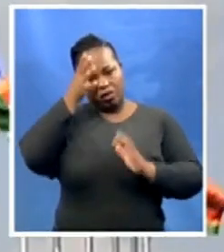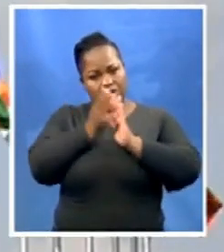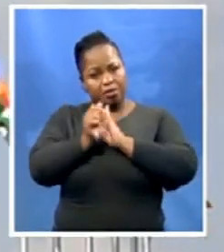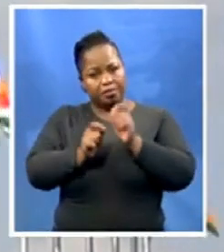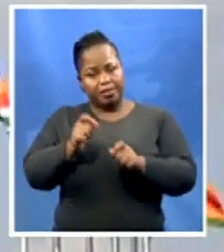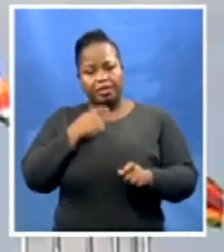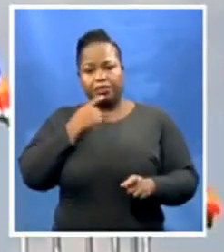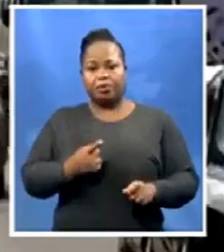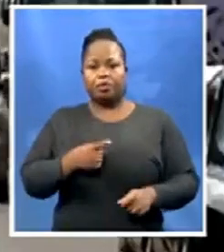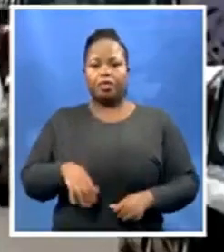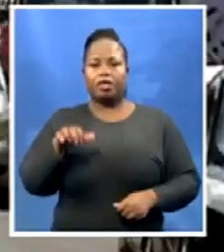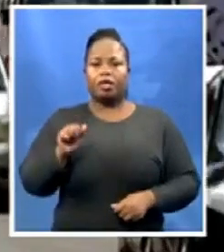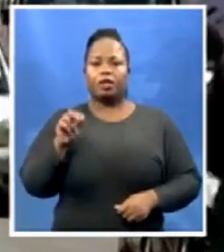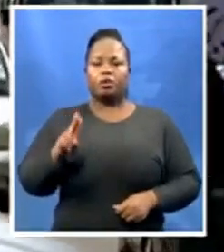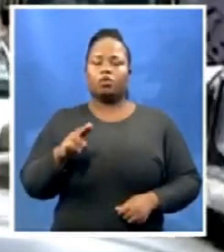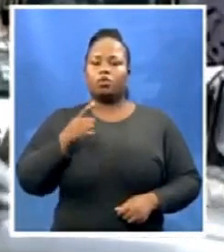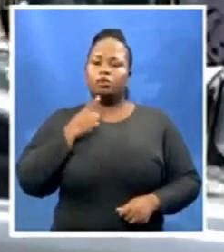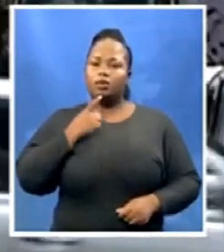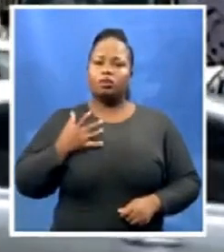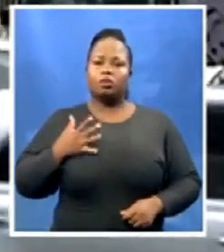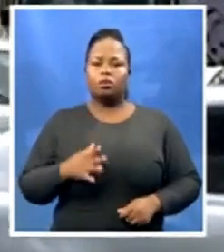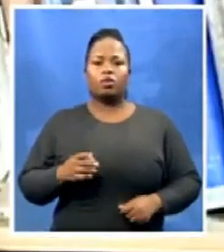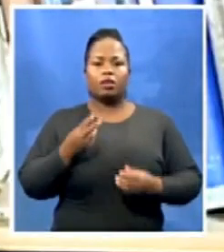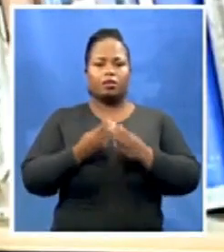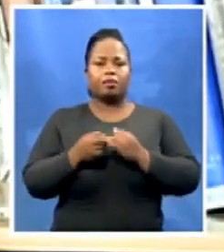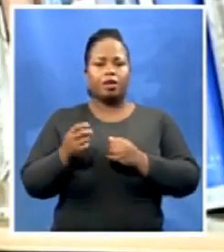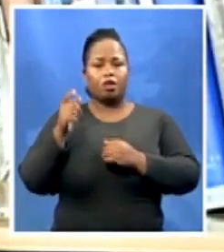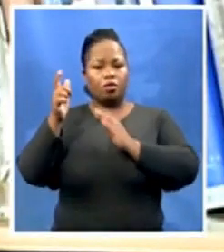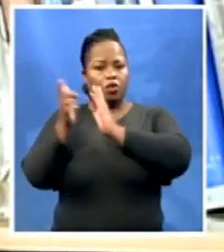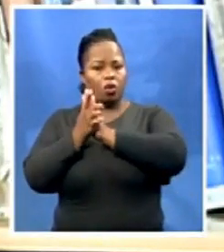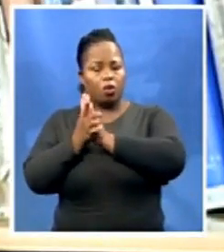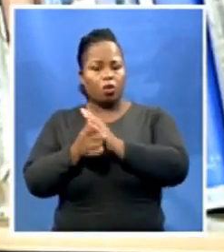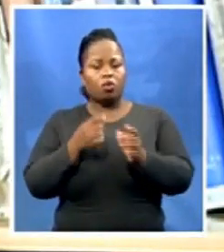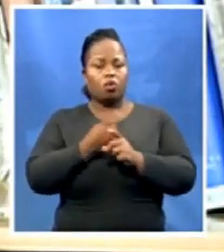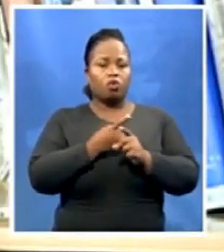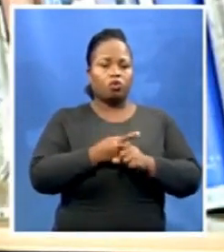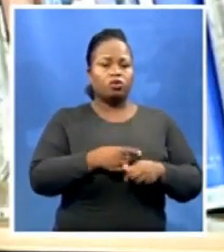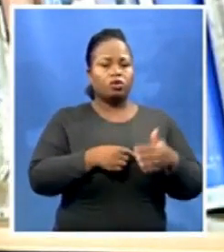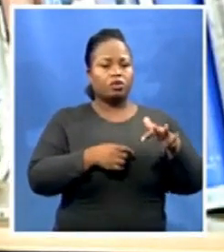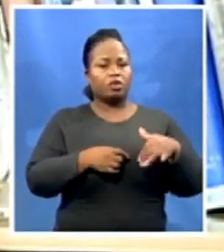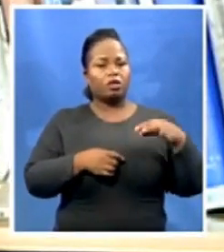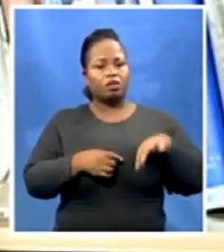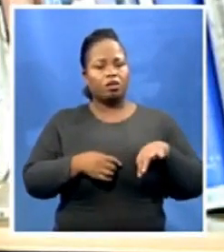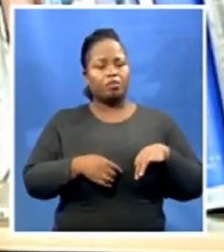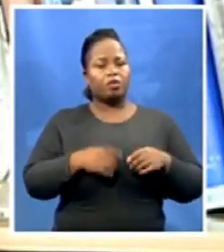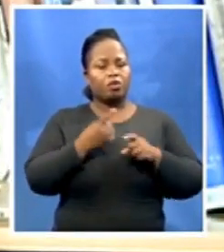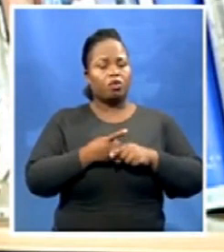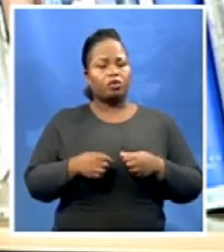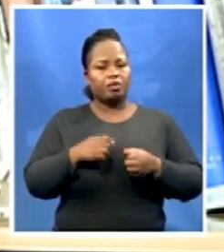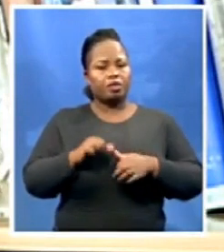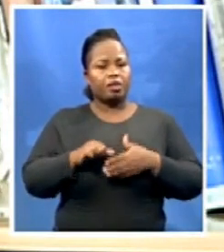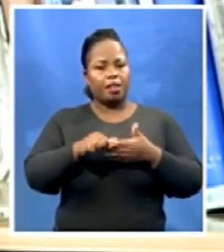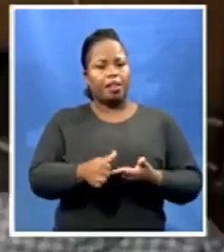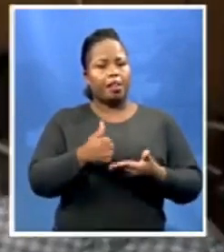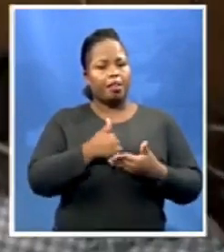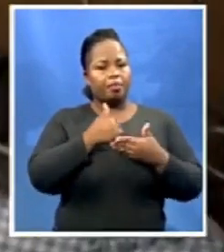debt relief to both low and middle-income countries. Debt relief is an instrument that governments